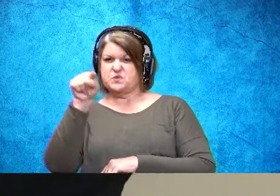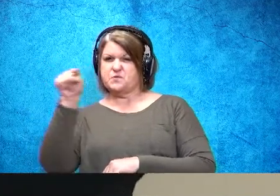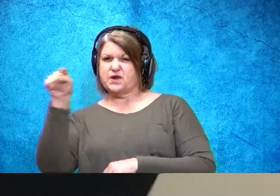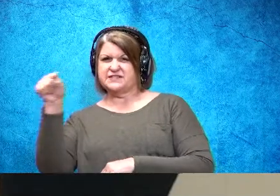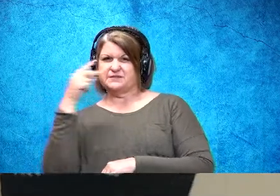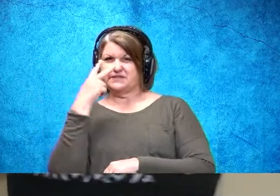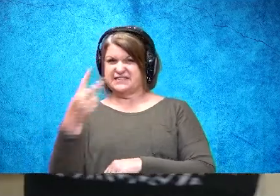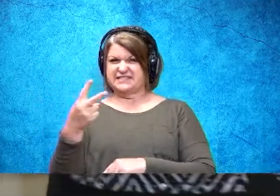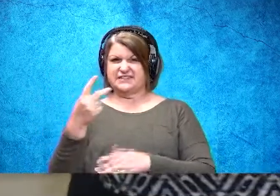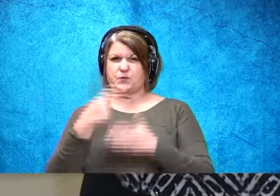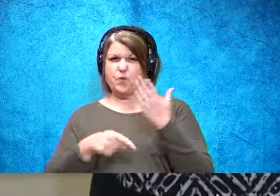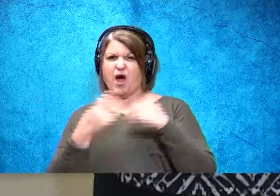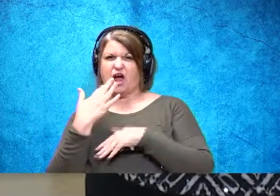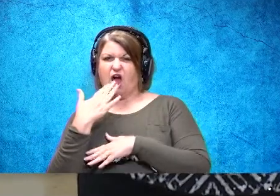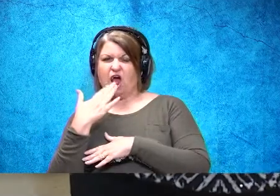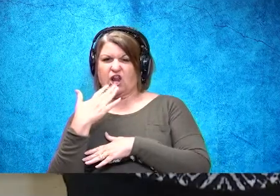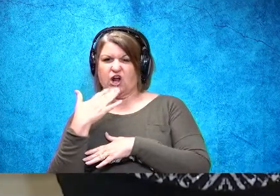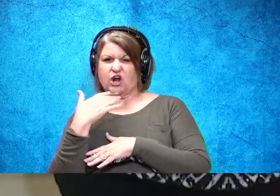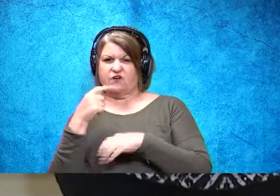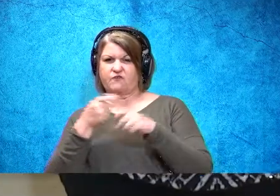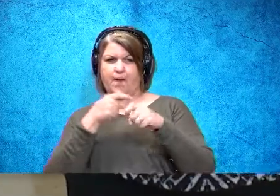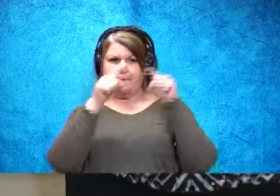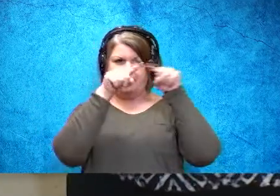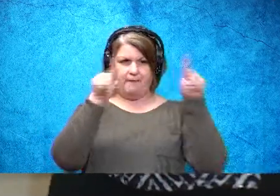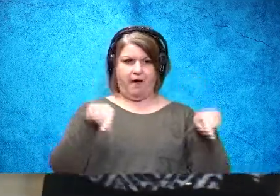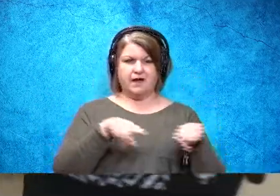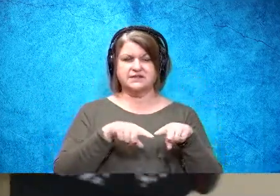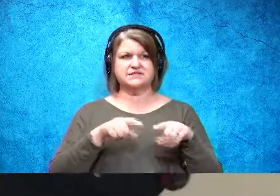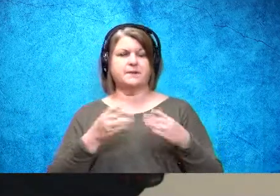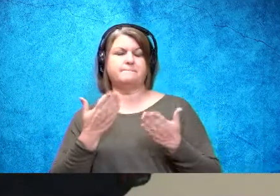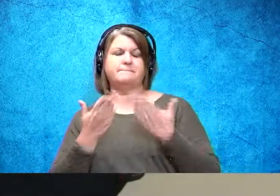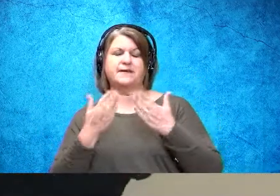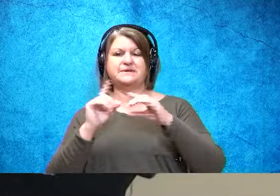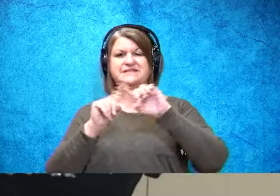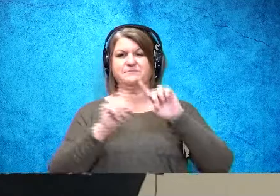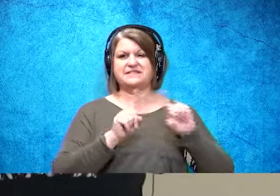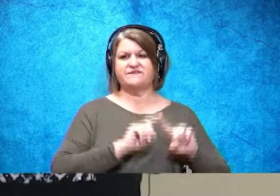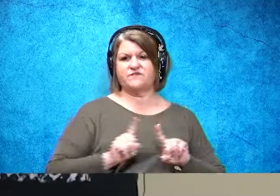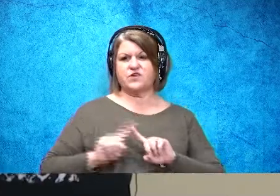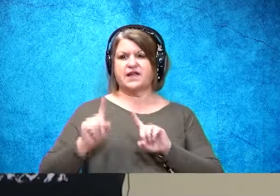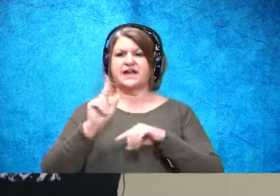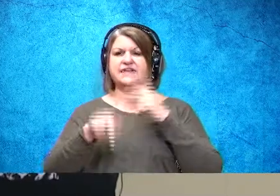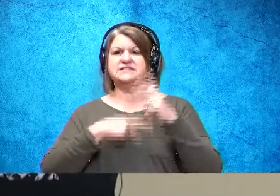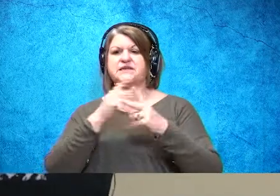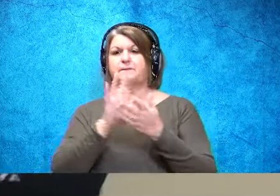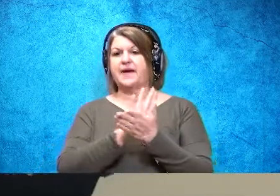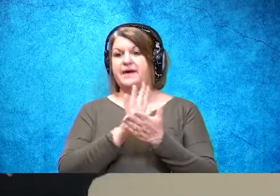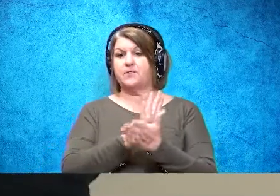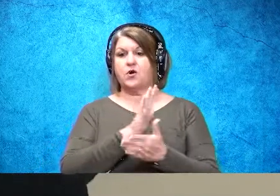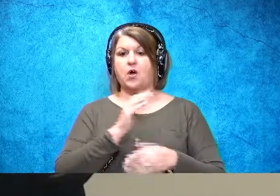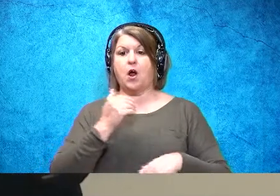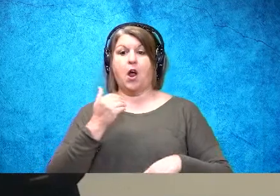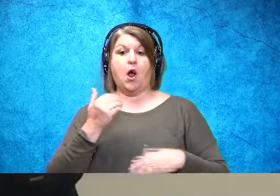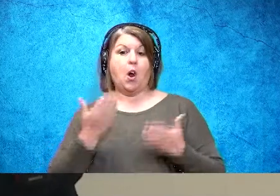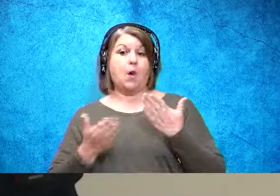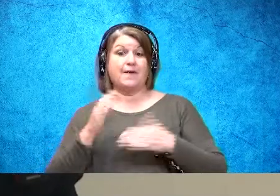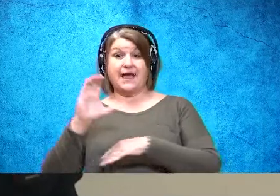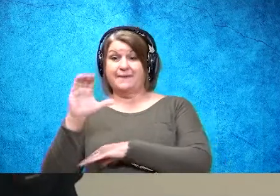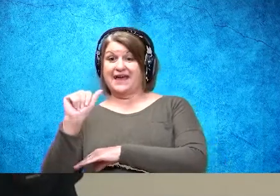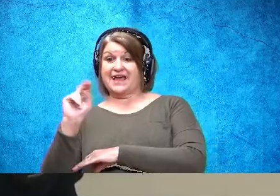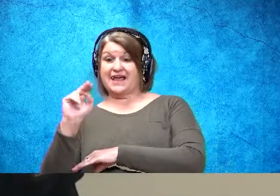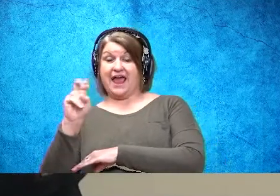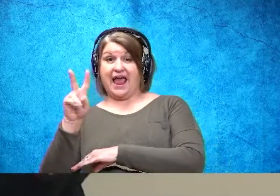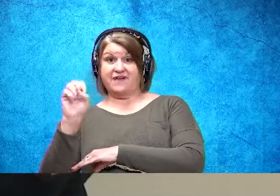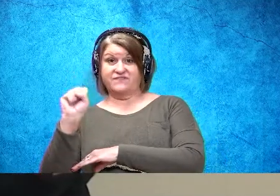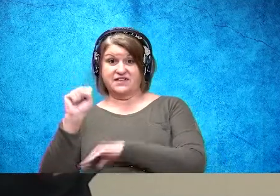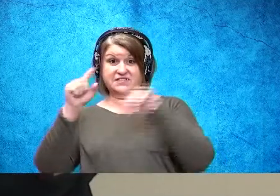Okay. I need some different paper or some paint, maybe some canvas to paint on. So I'm going to